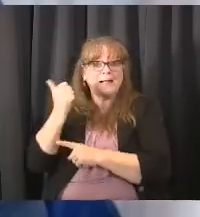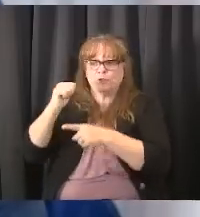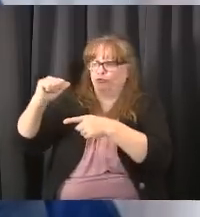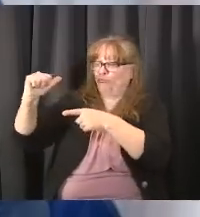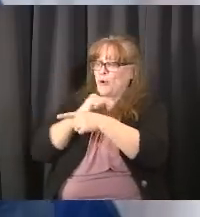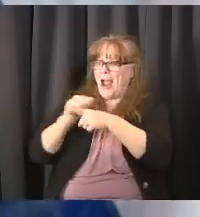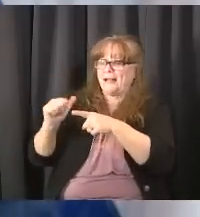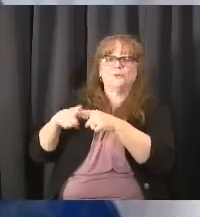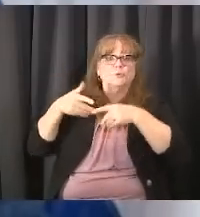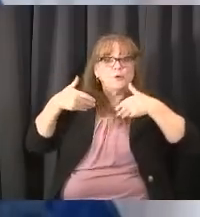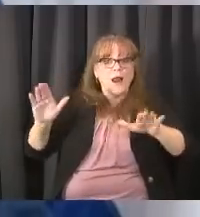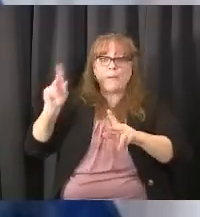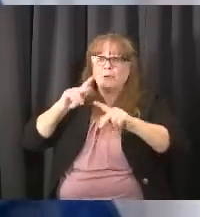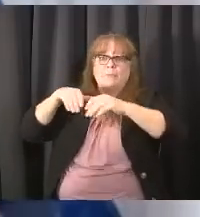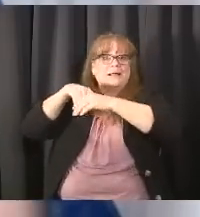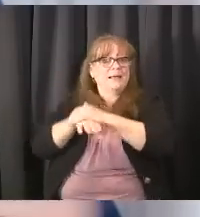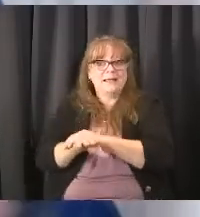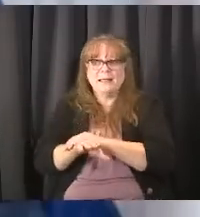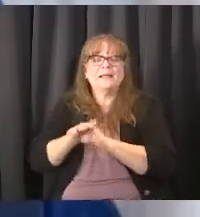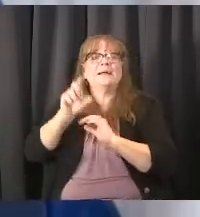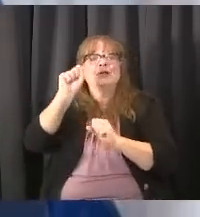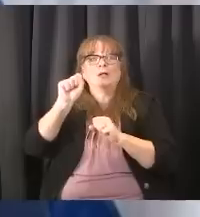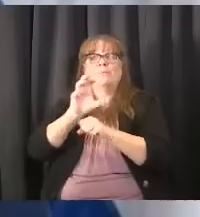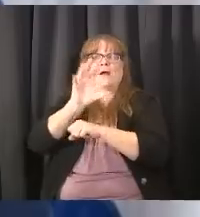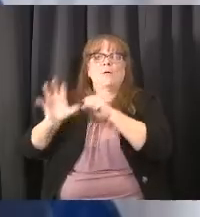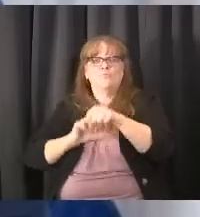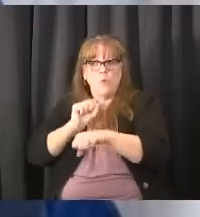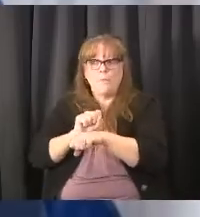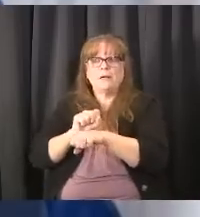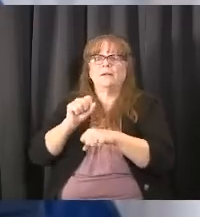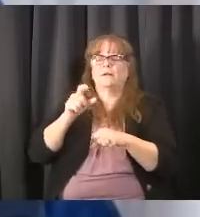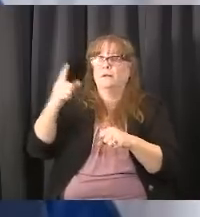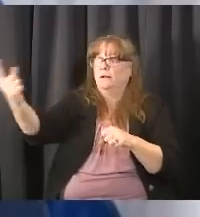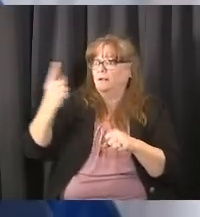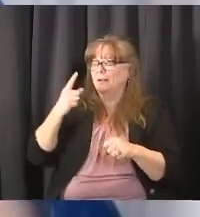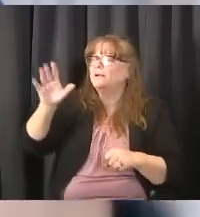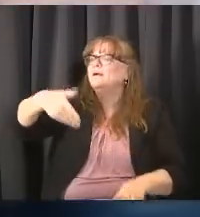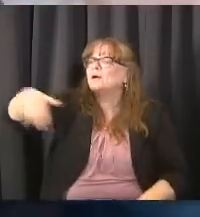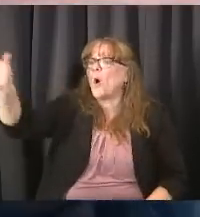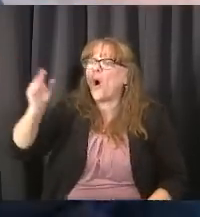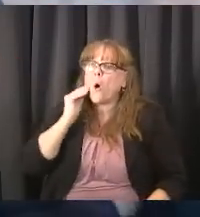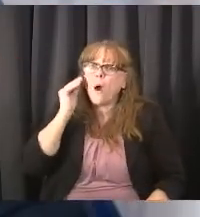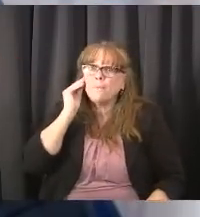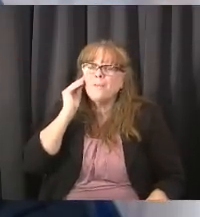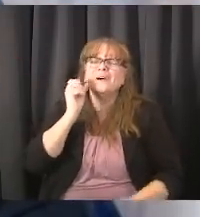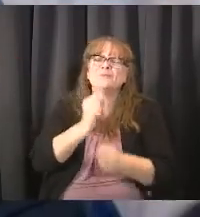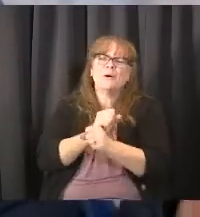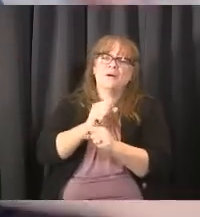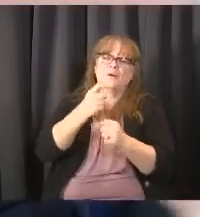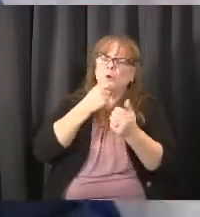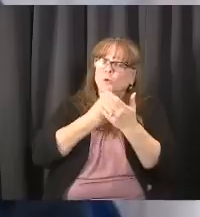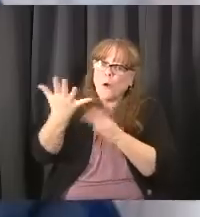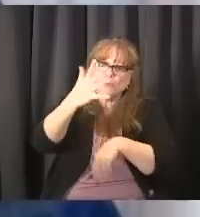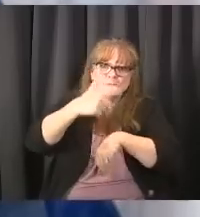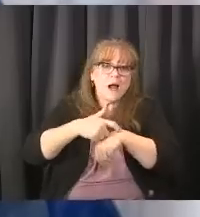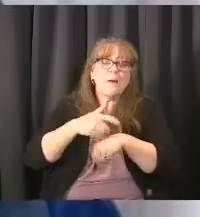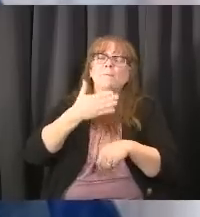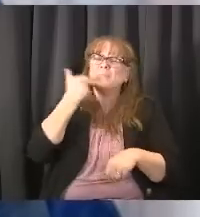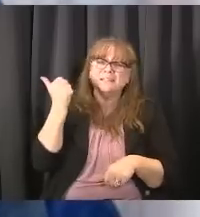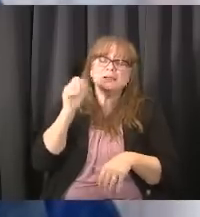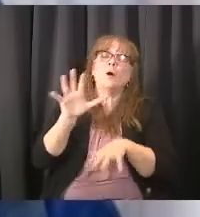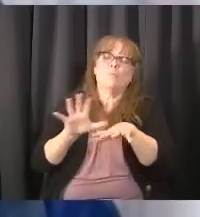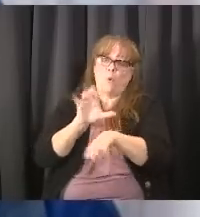it. So try to set one up ahead. You don't need internet access. For people who don't get email, they are reaching out on the phone as well, to be clear, to